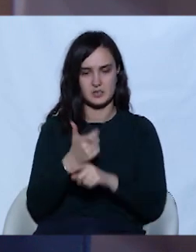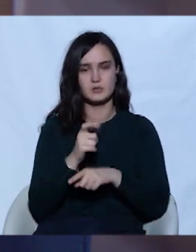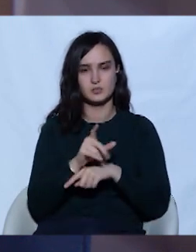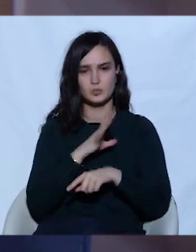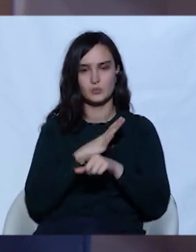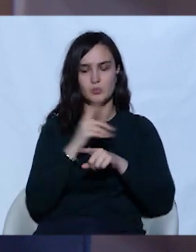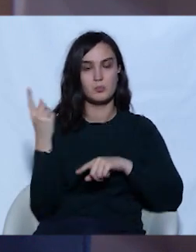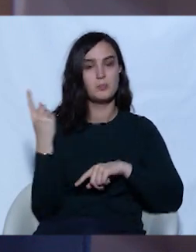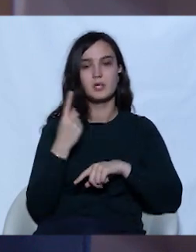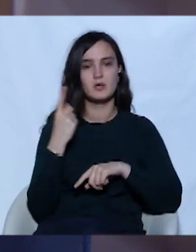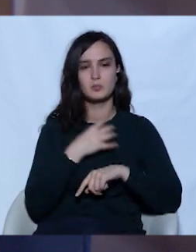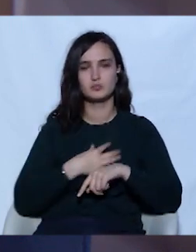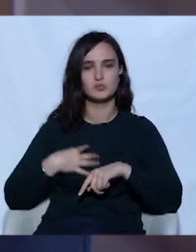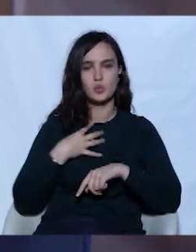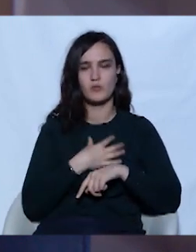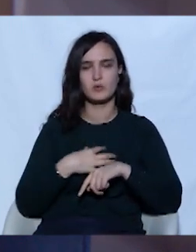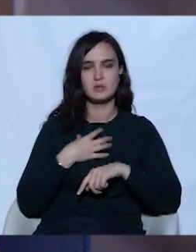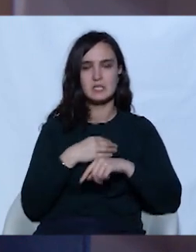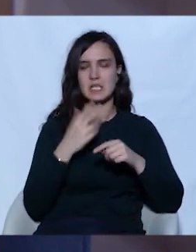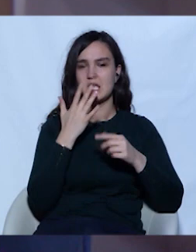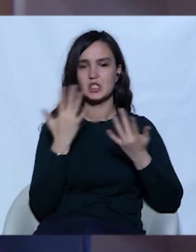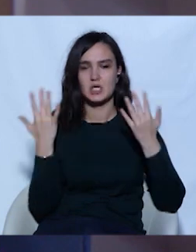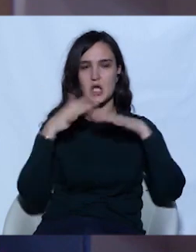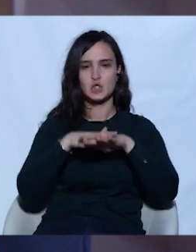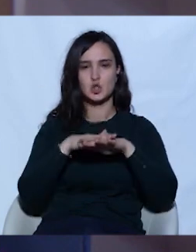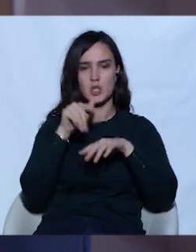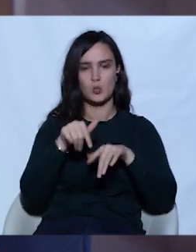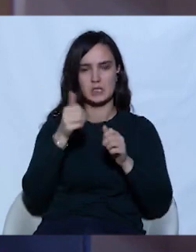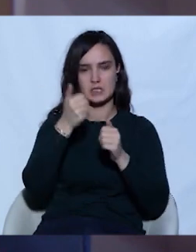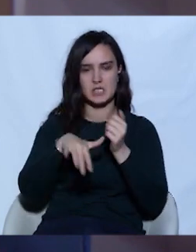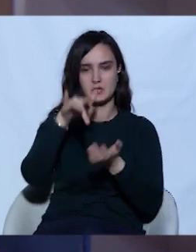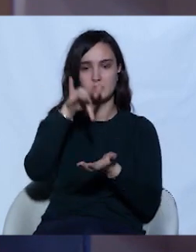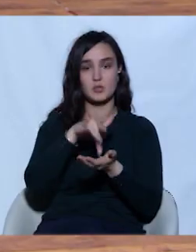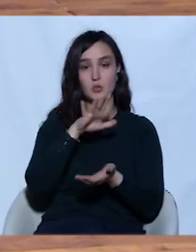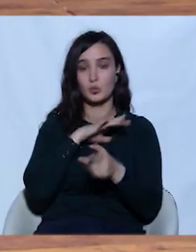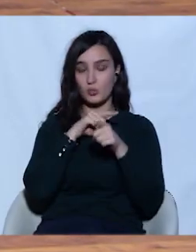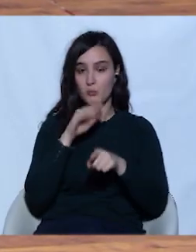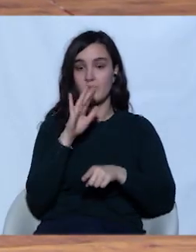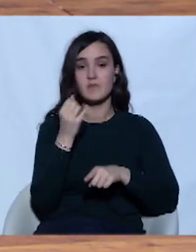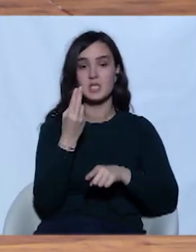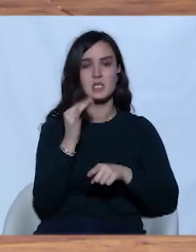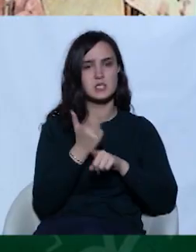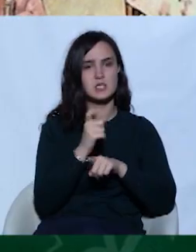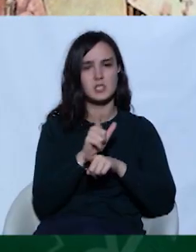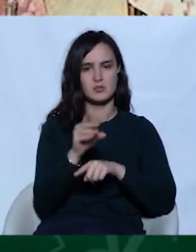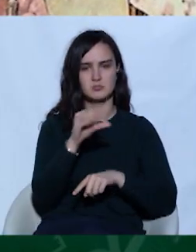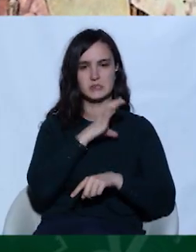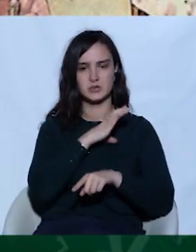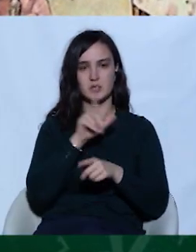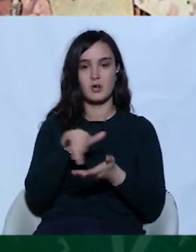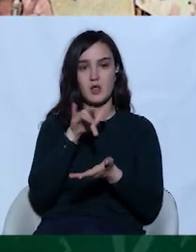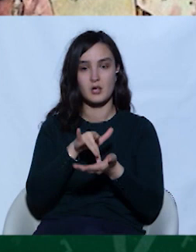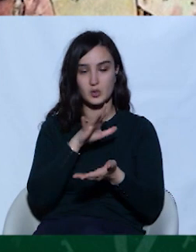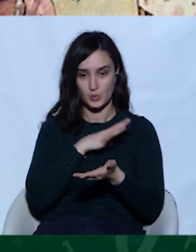different estates, carriage rides, evening parties, the church, and the drawing room. Now we should take